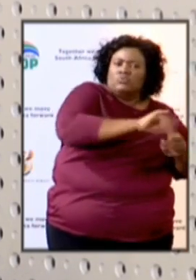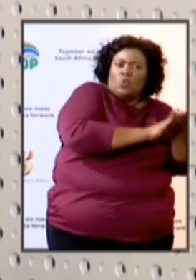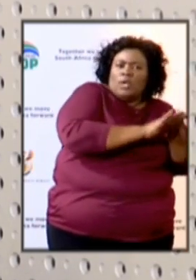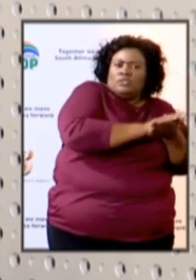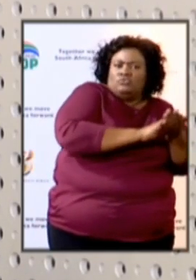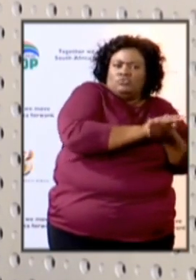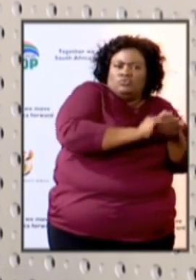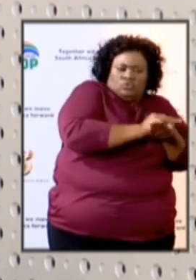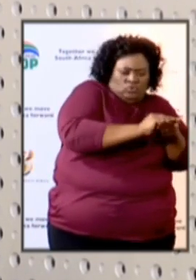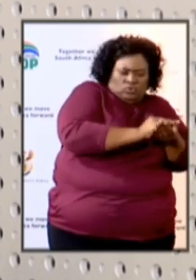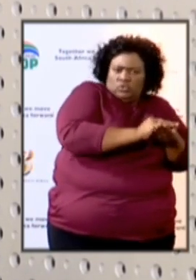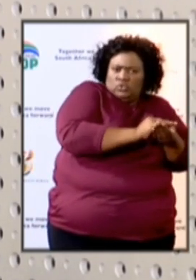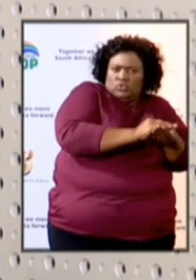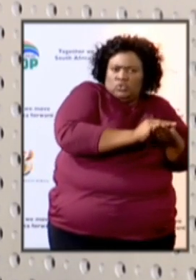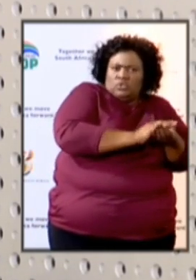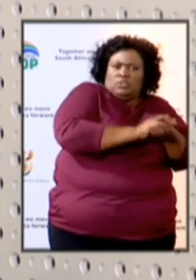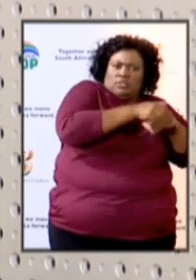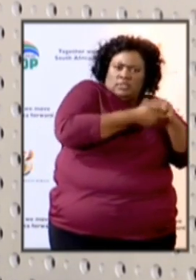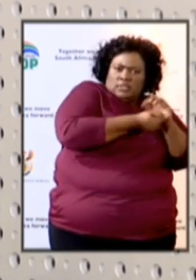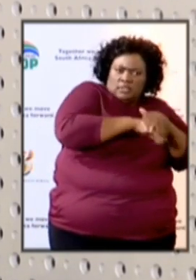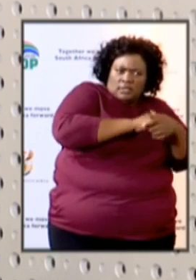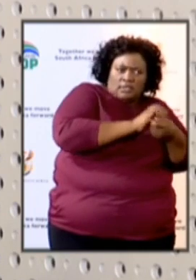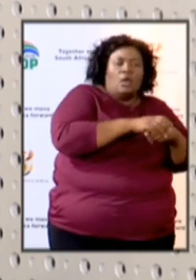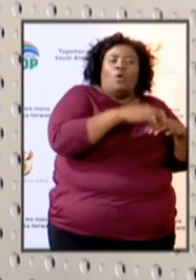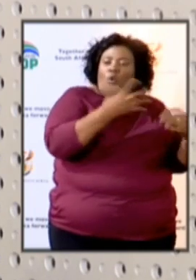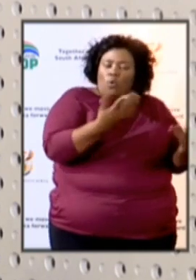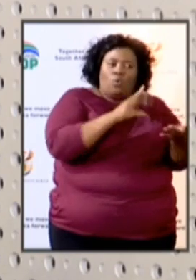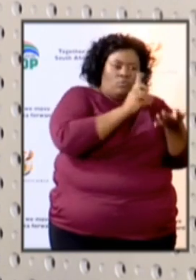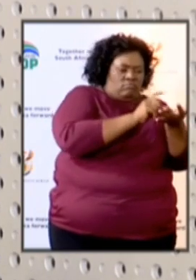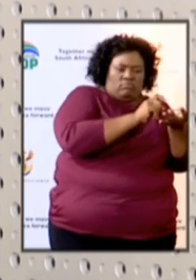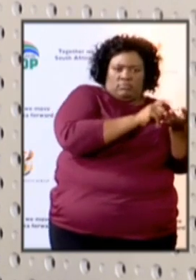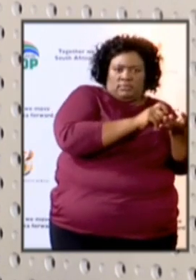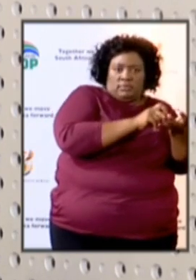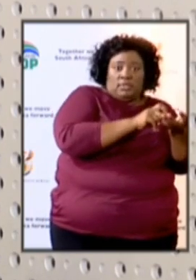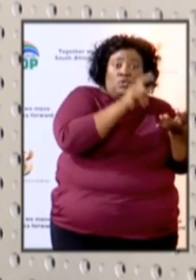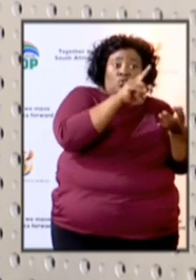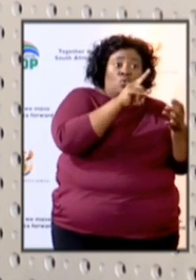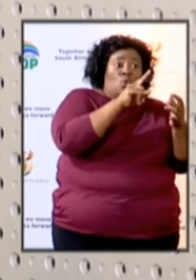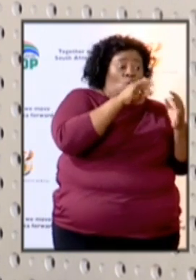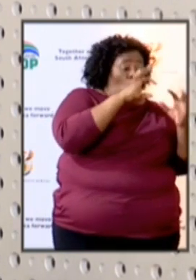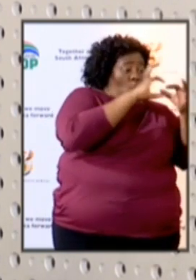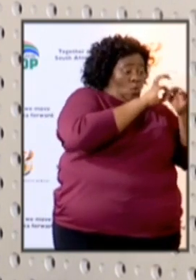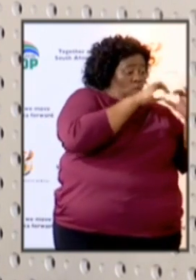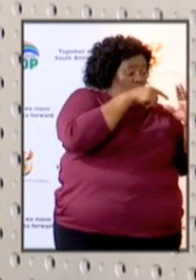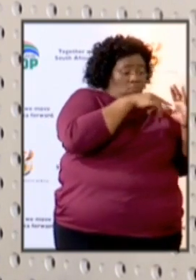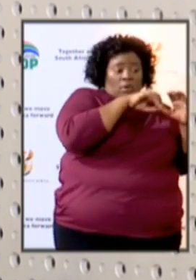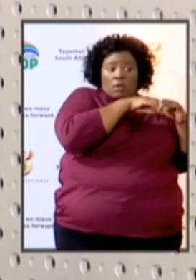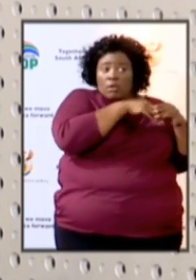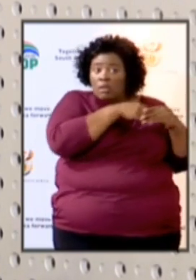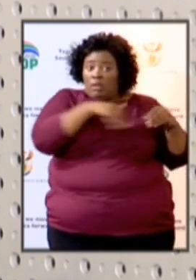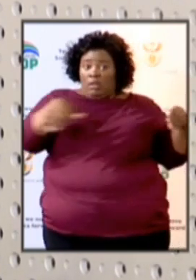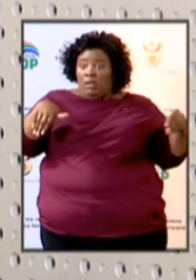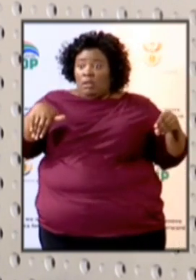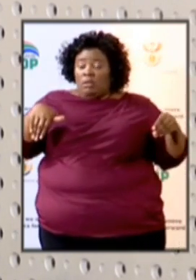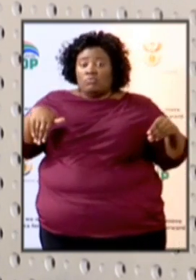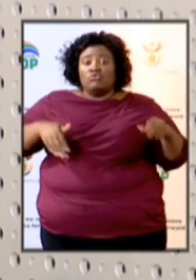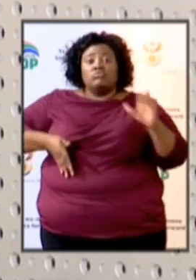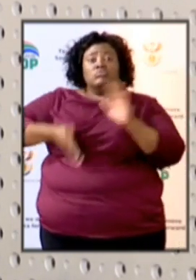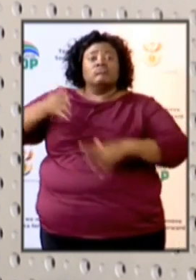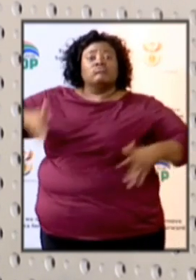nensipho noma nge-sanitizer ma uphuma ekhaya awuphumi njengami nje